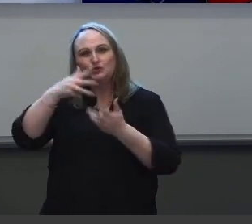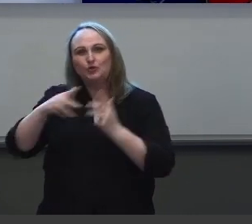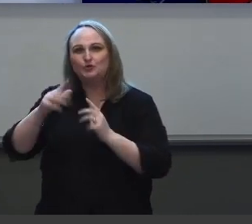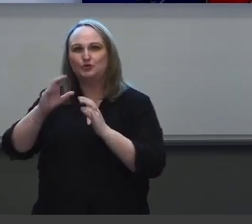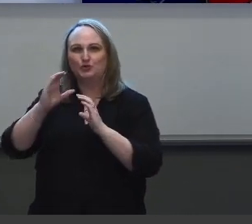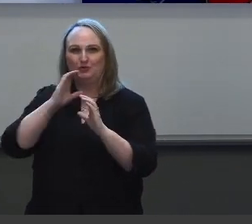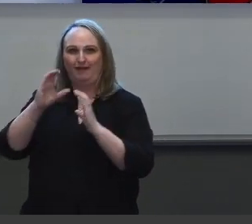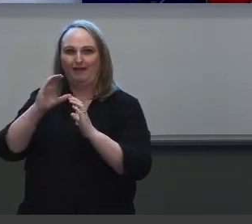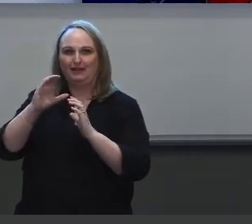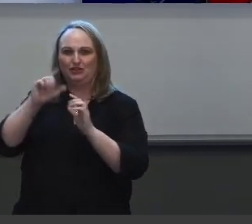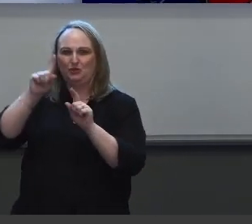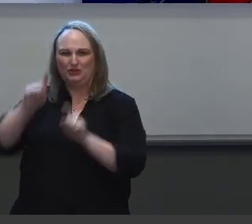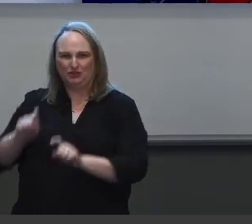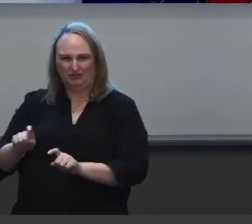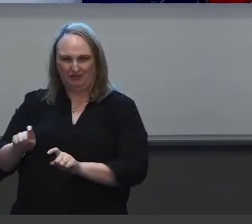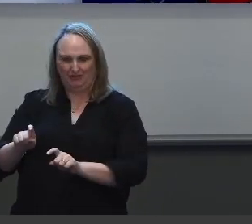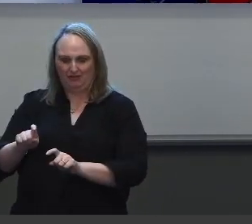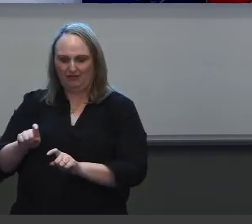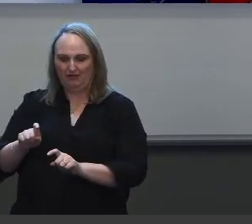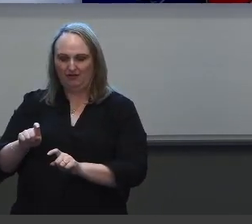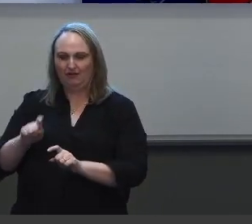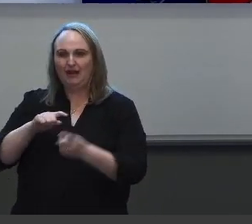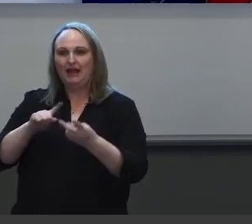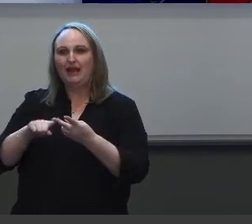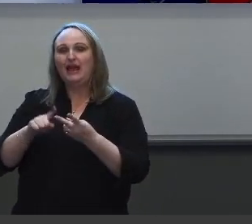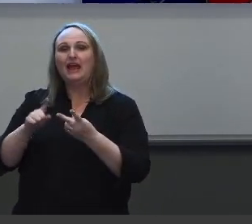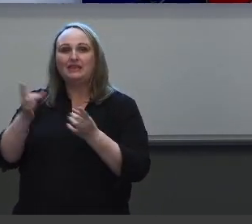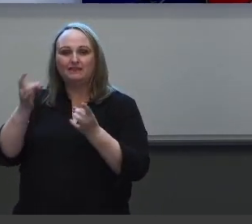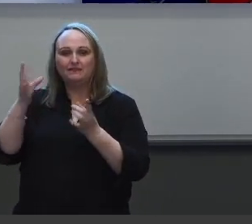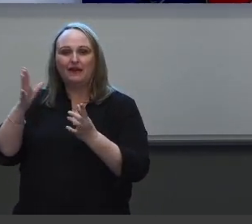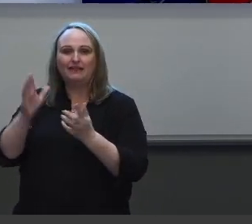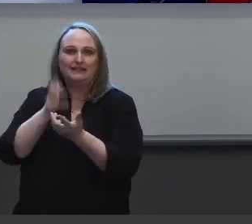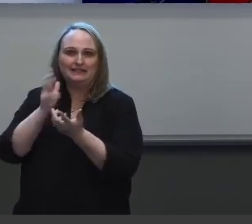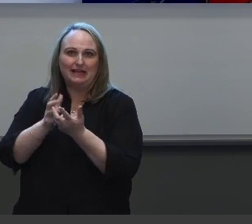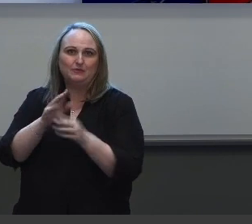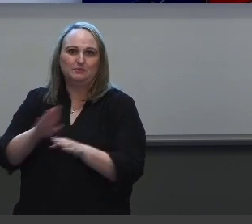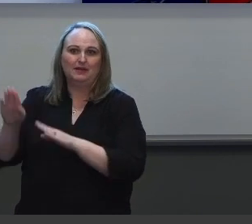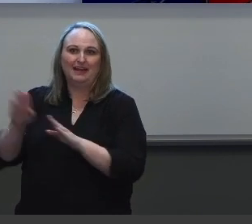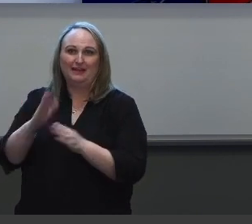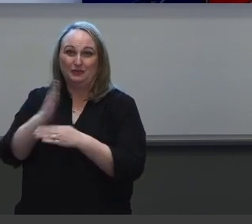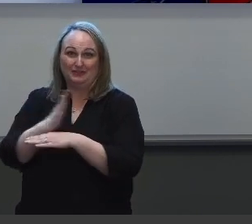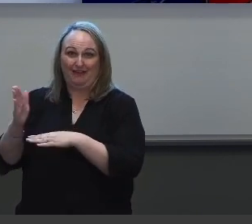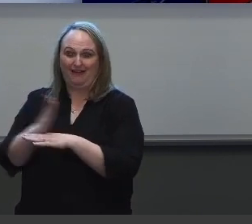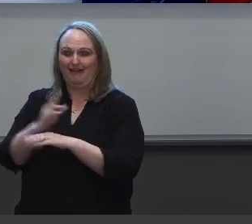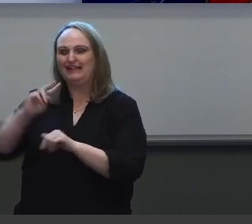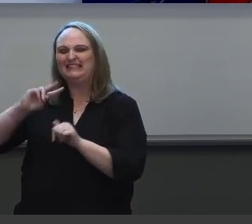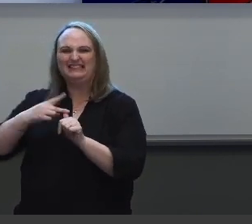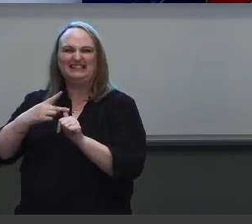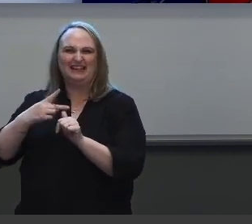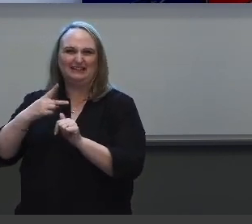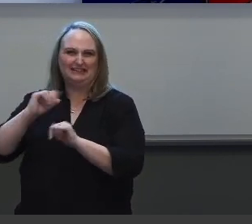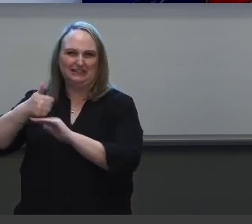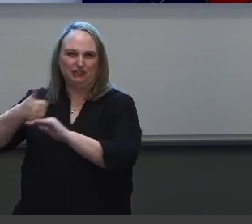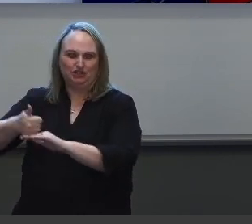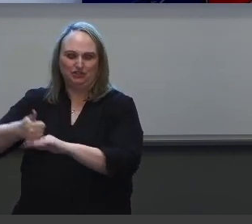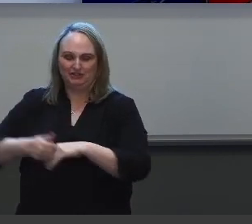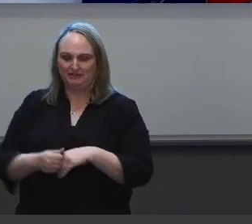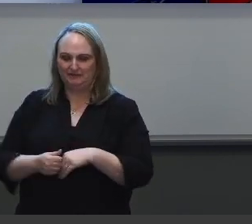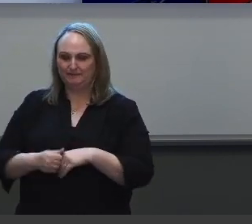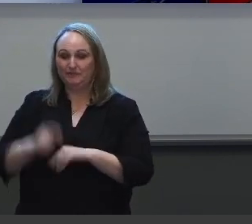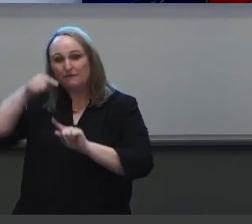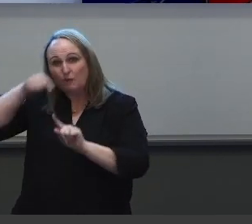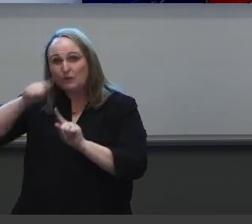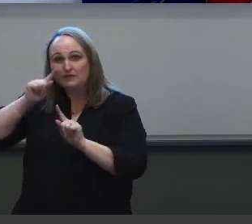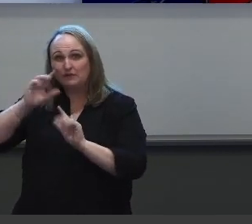communication questionnaire, as well as the Vineland Adaptive Behavior Scale second edition, specifically focusing on the